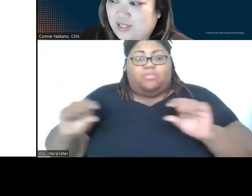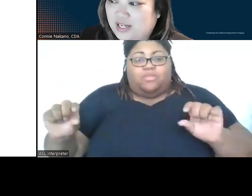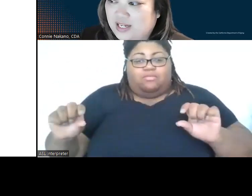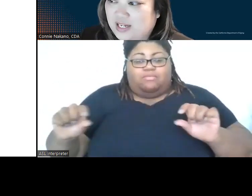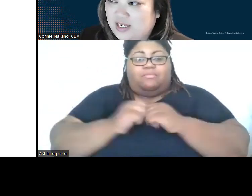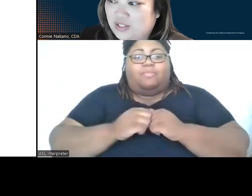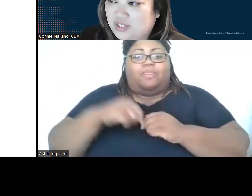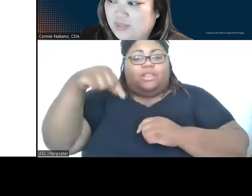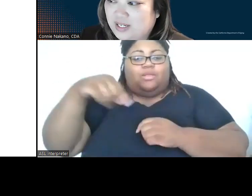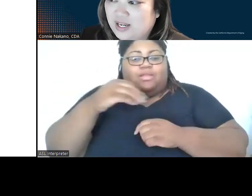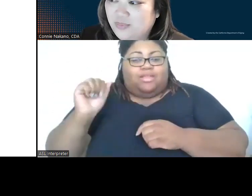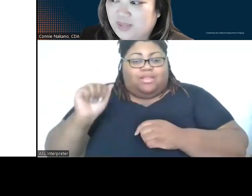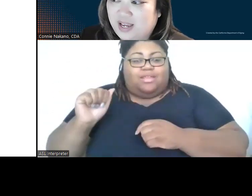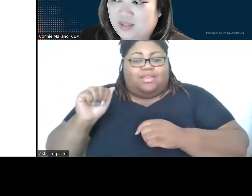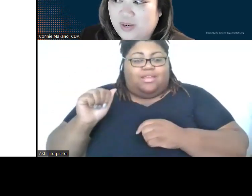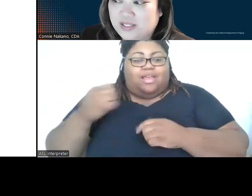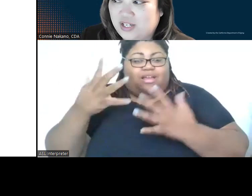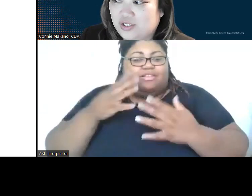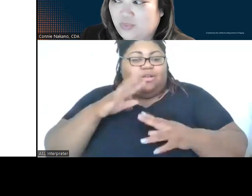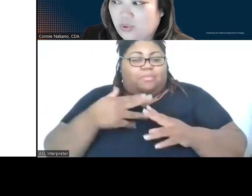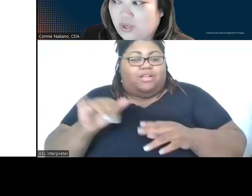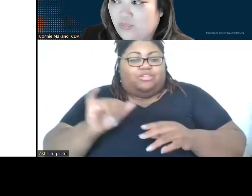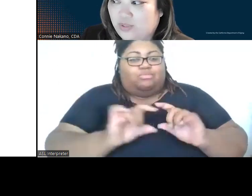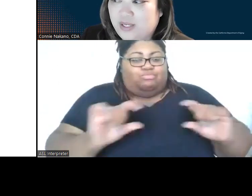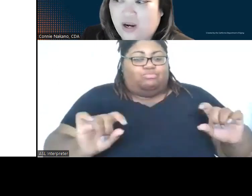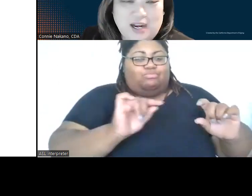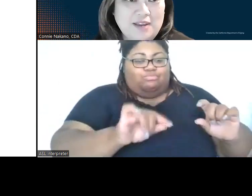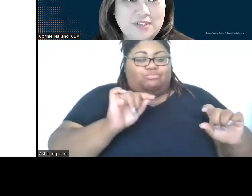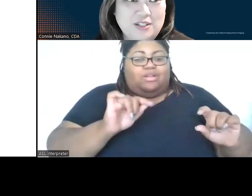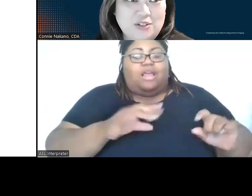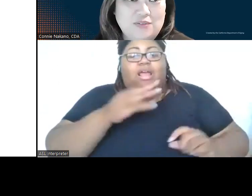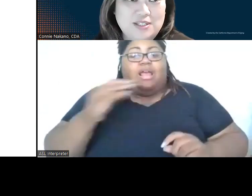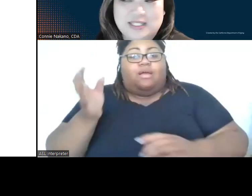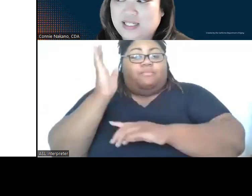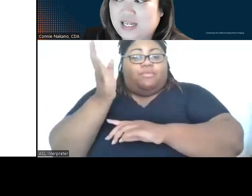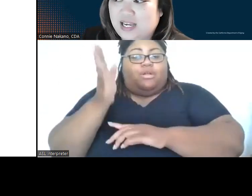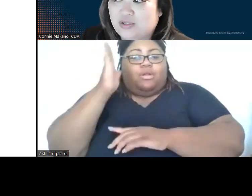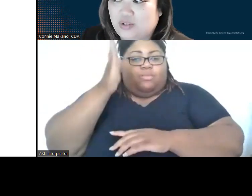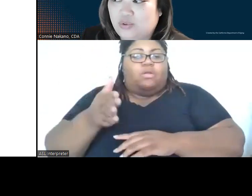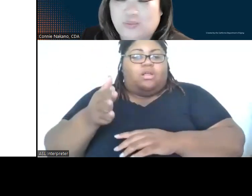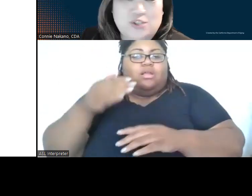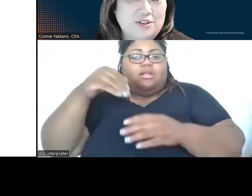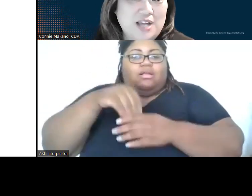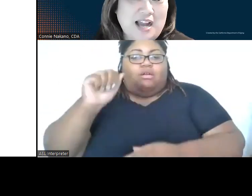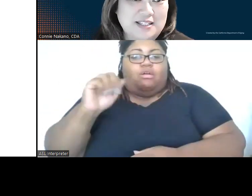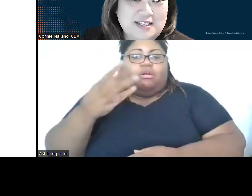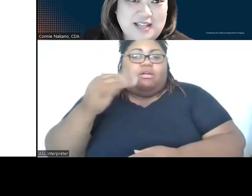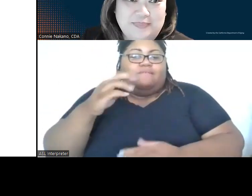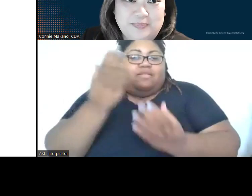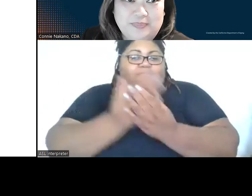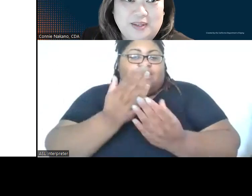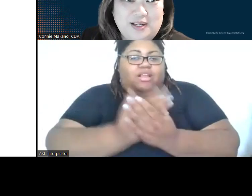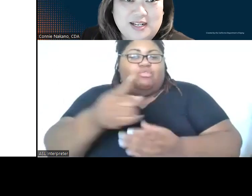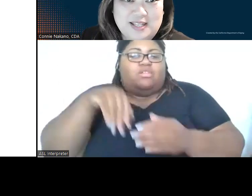I noted just a minute ago, and the presentation and recording will be archived, and you can visit CDA's YouTube channel to access